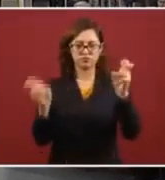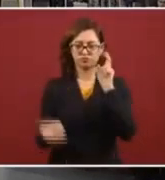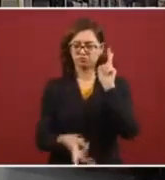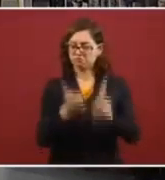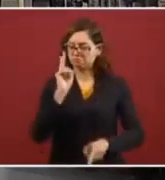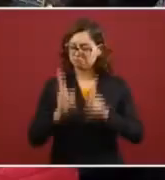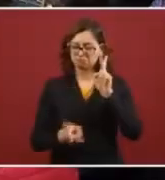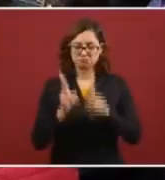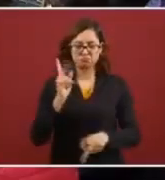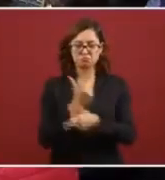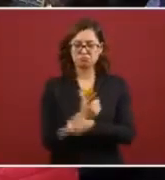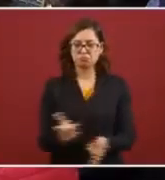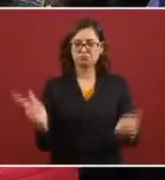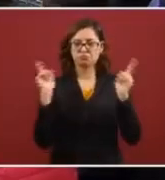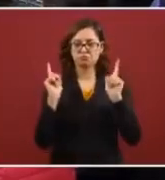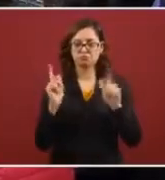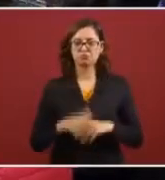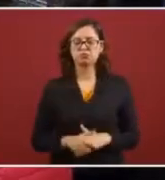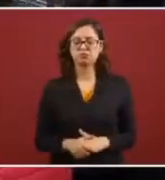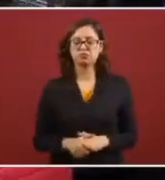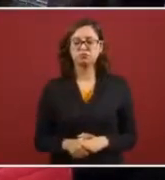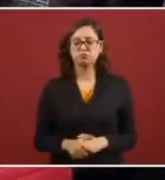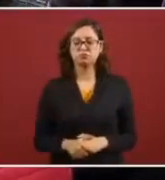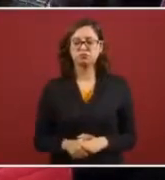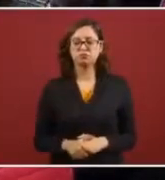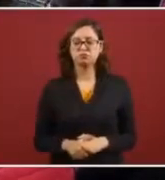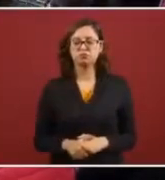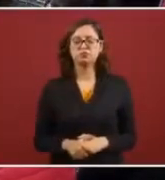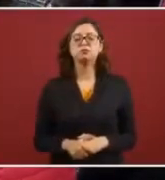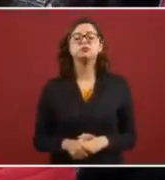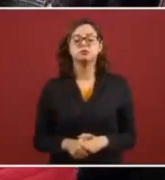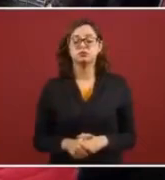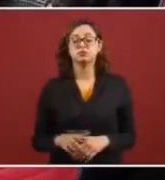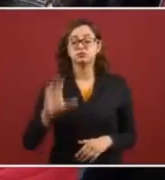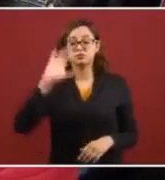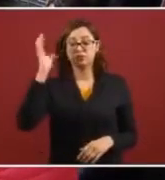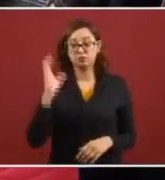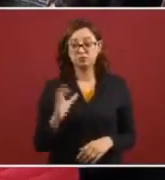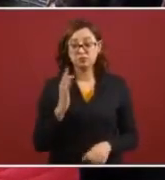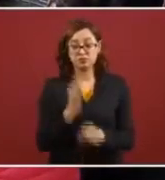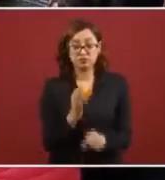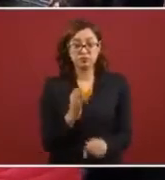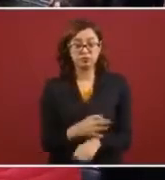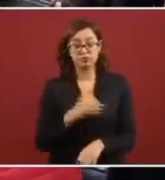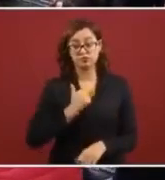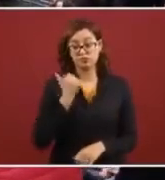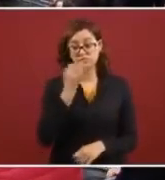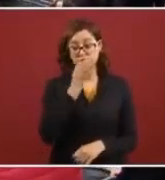And tomorrow we'll dedicate the whole day to that. And regarding Culiacán,